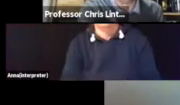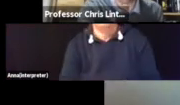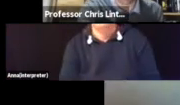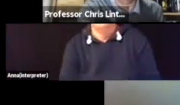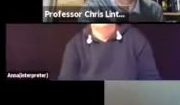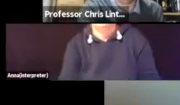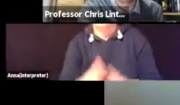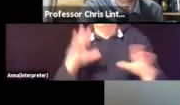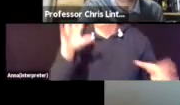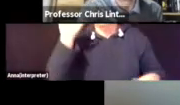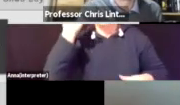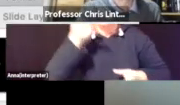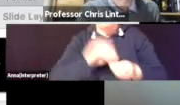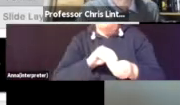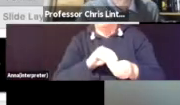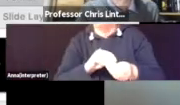on Mars. Thank you very much.